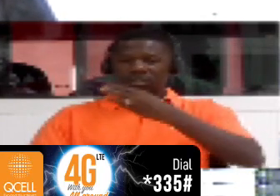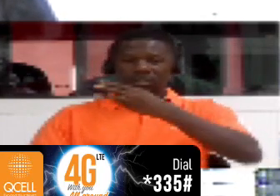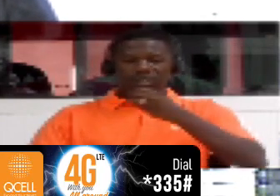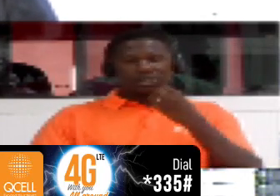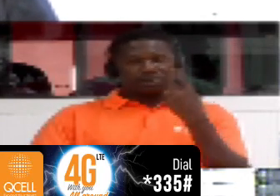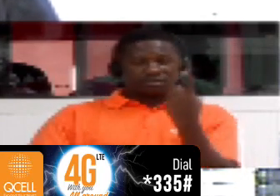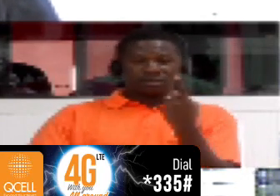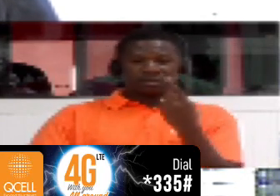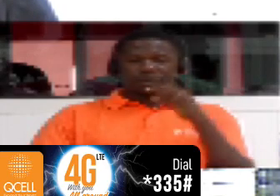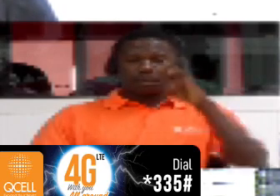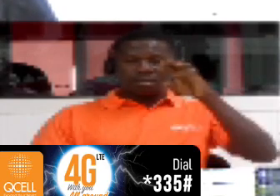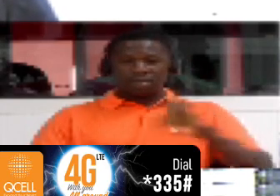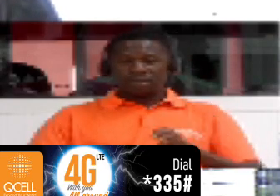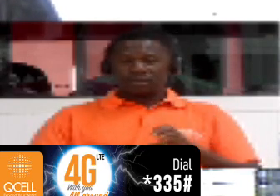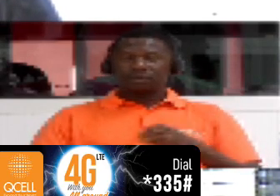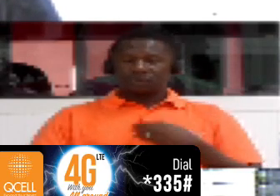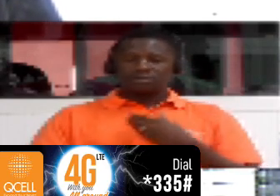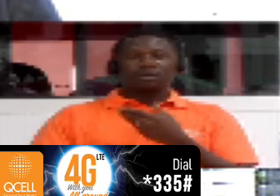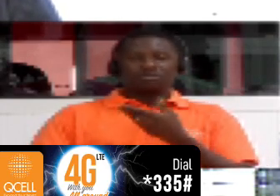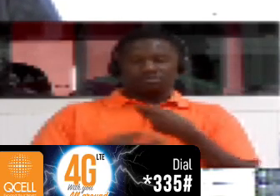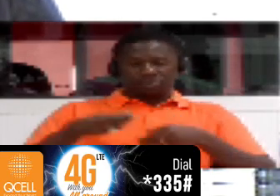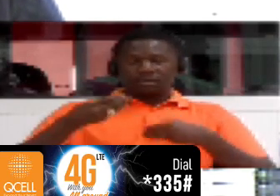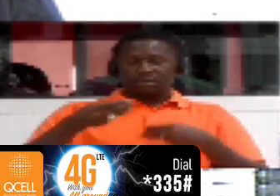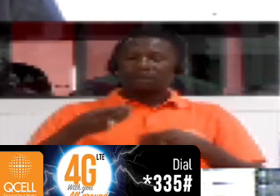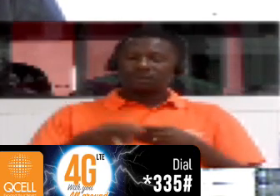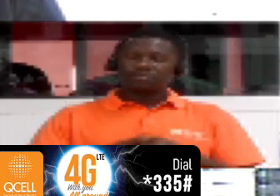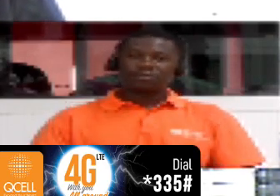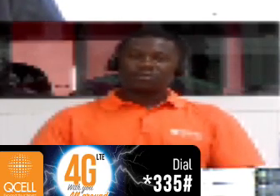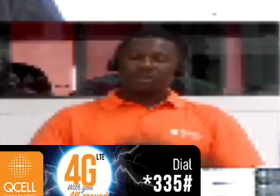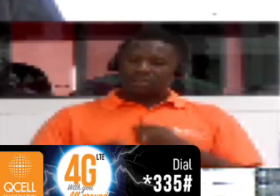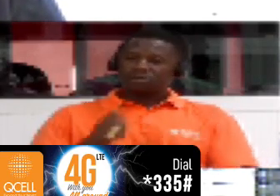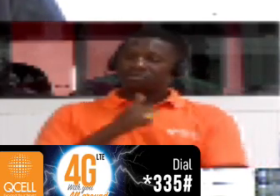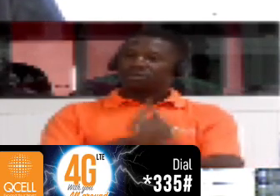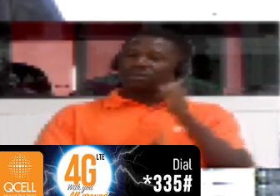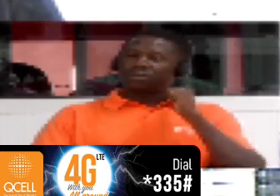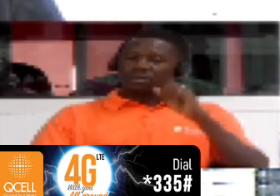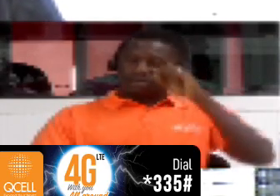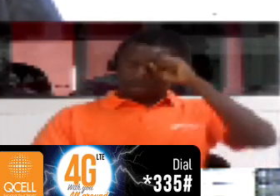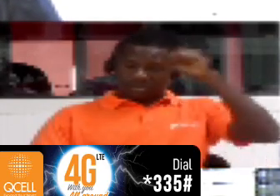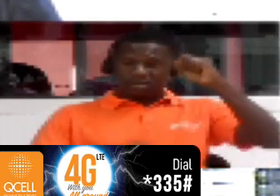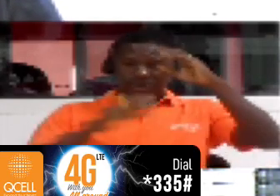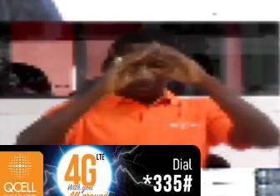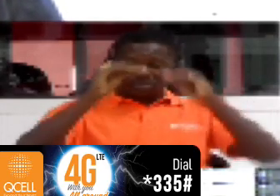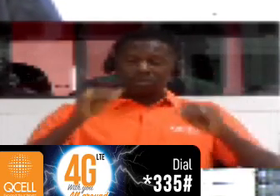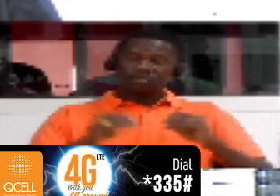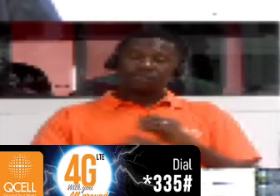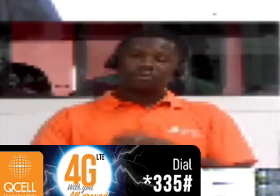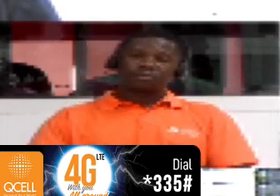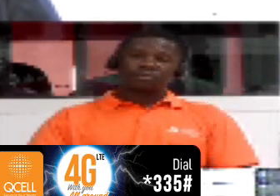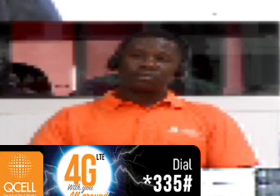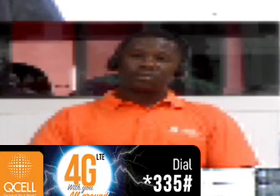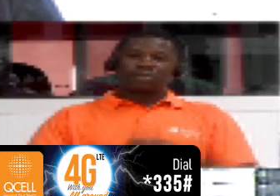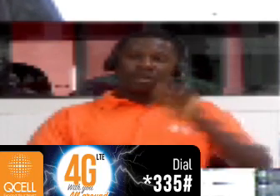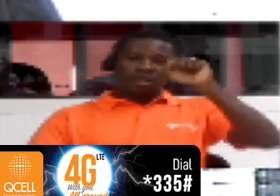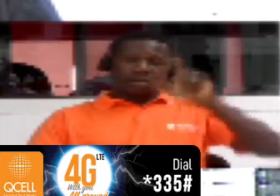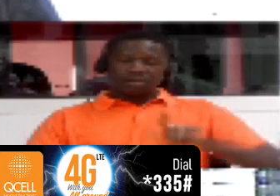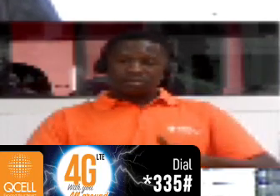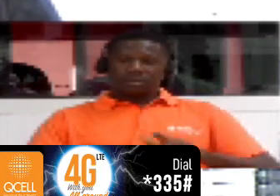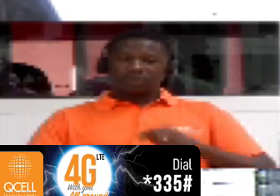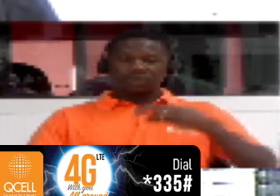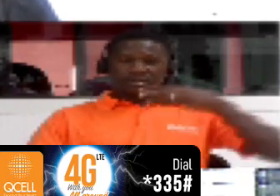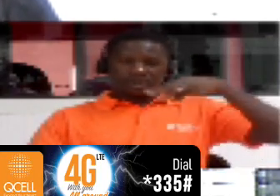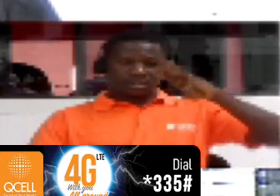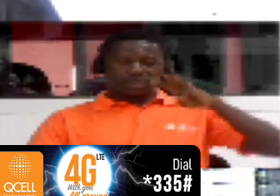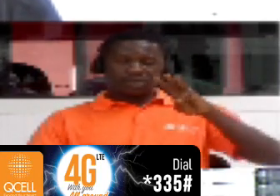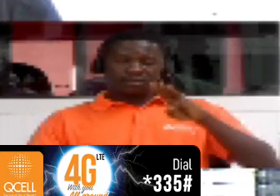on the 31st of March. Murunta State House. I returned back to the State House. April around 13 Mavon. Around the